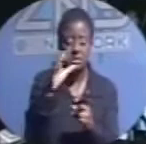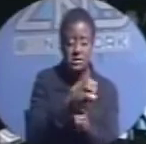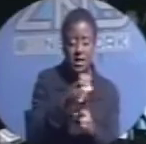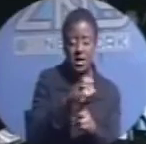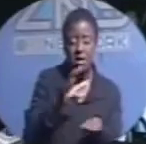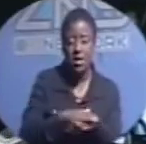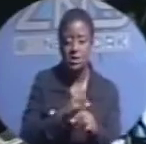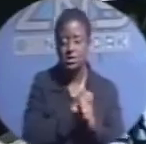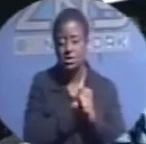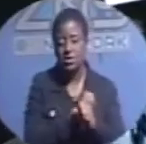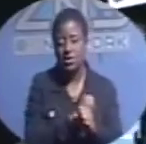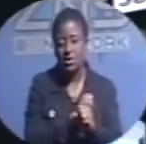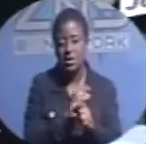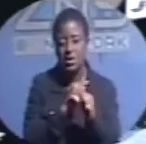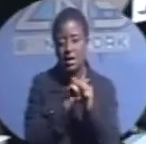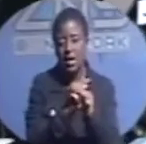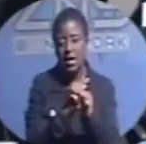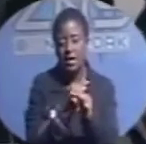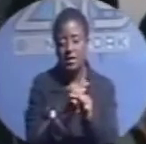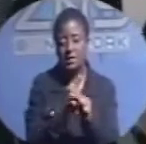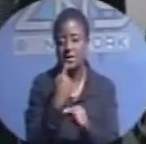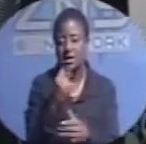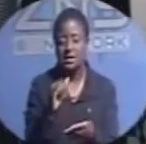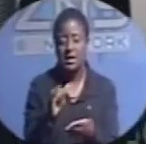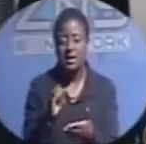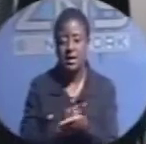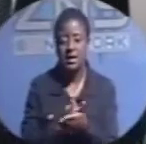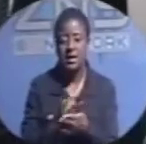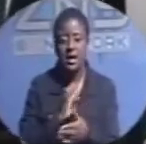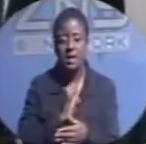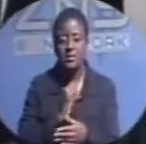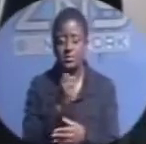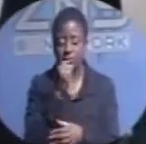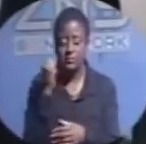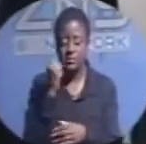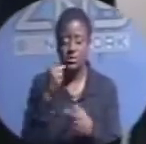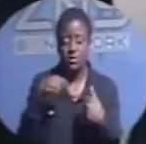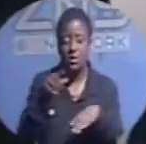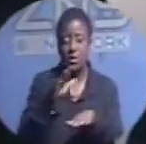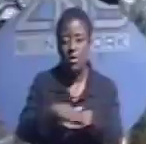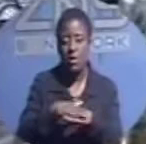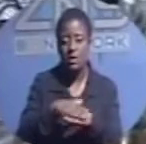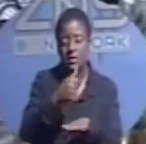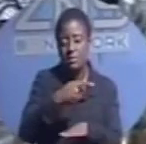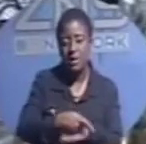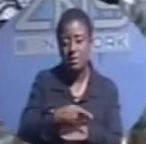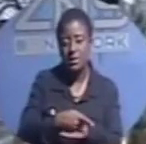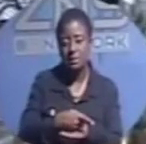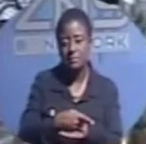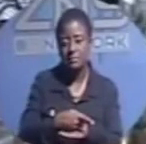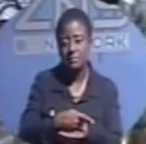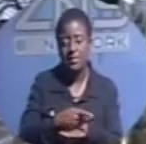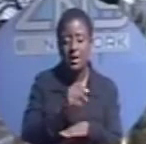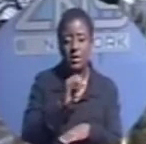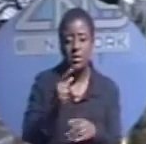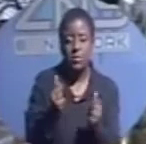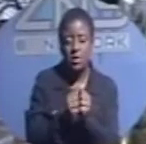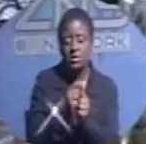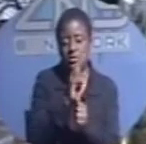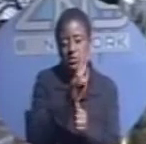suggested that I was being denied access to the premise. In fact, I, along with 2 friends, one who has a